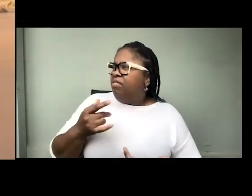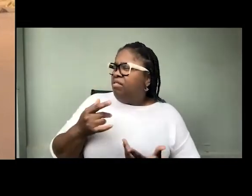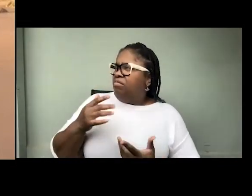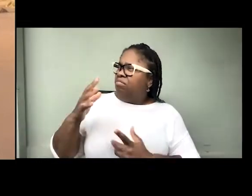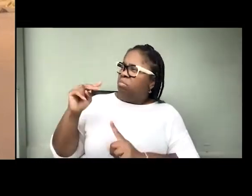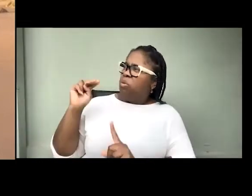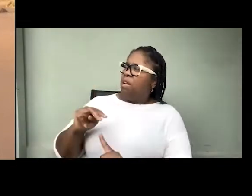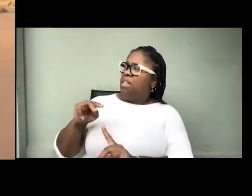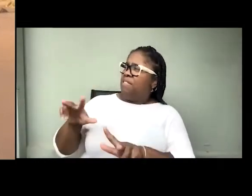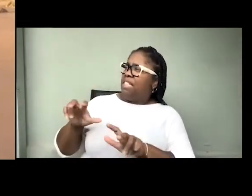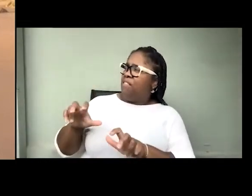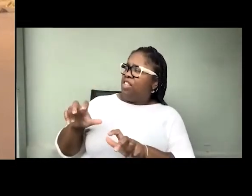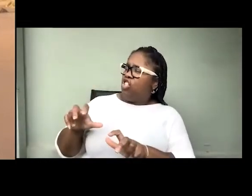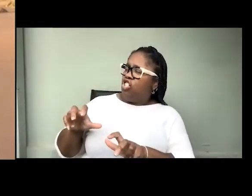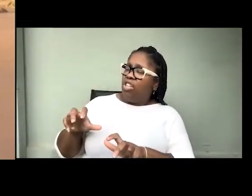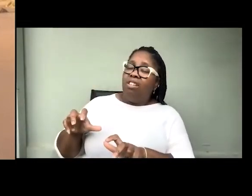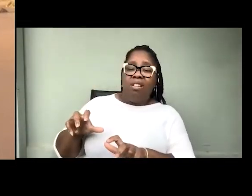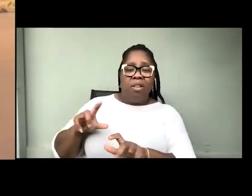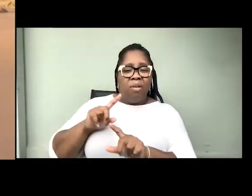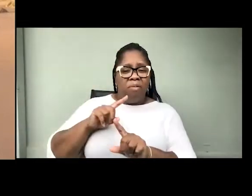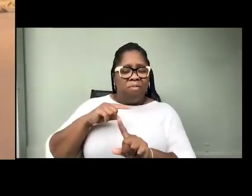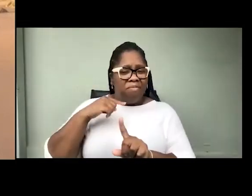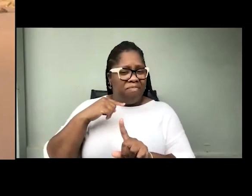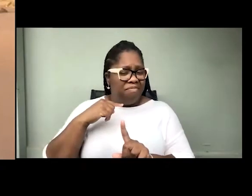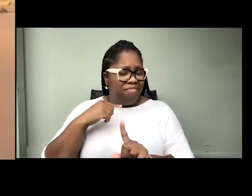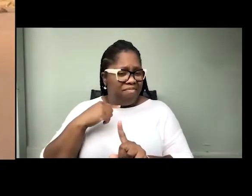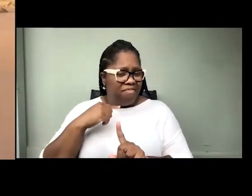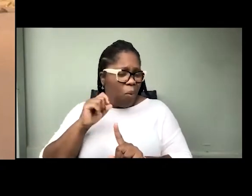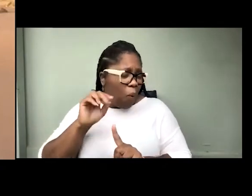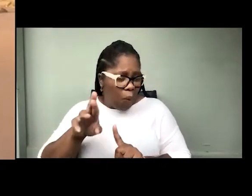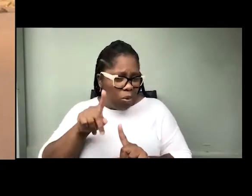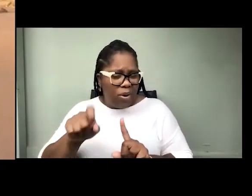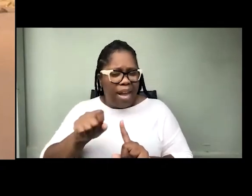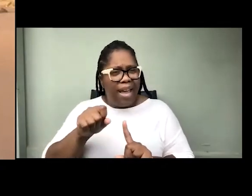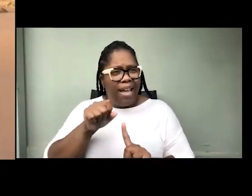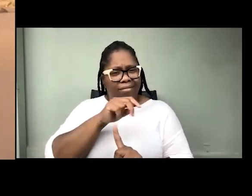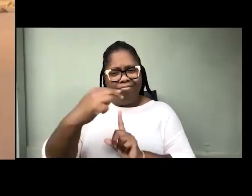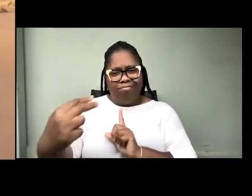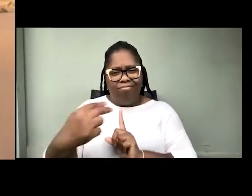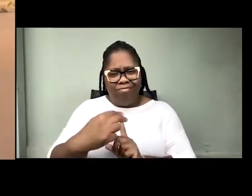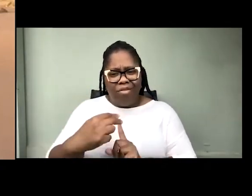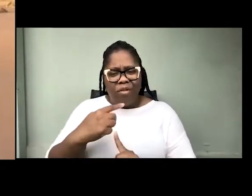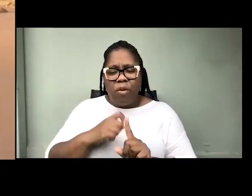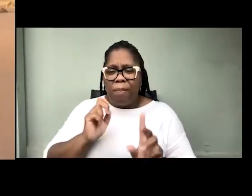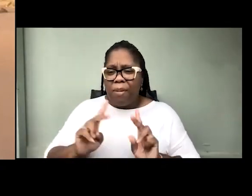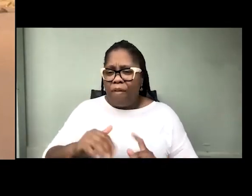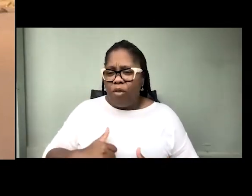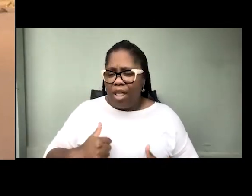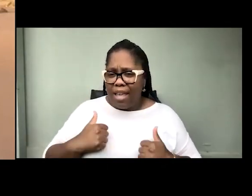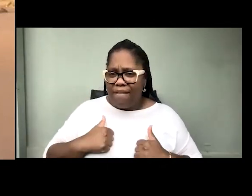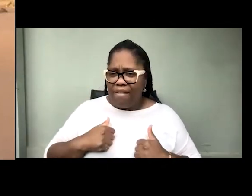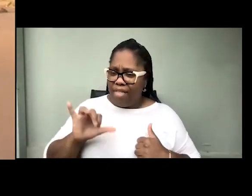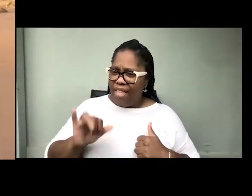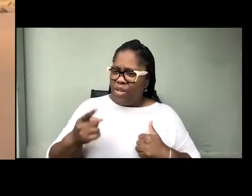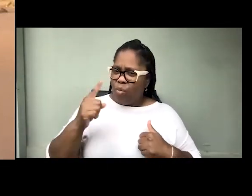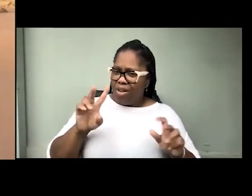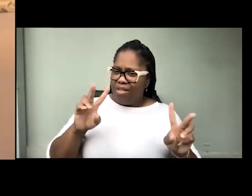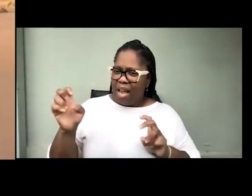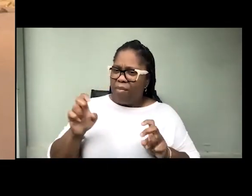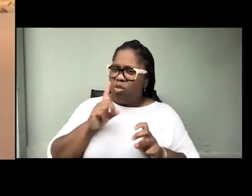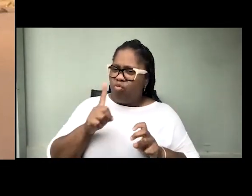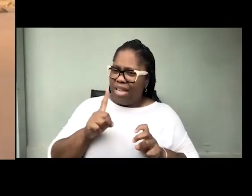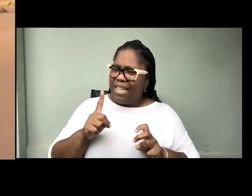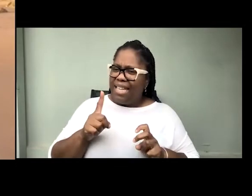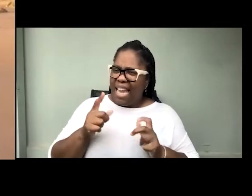if you want, but you can also think about the people in your life. It's one of those topics that brings everyone